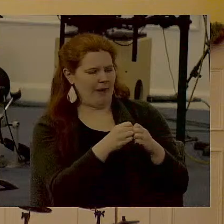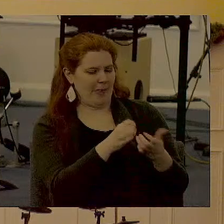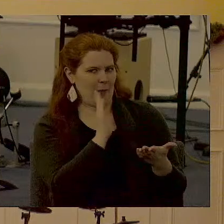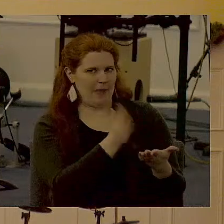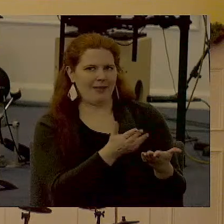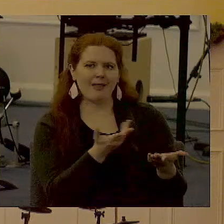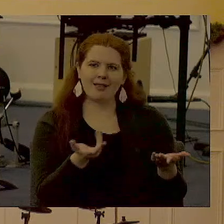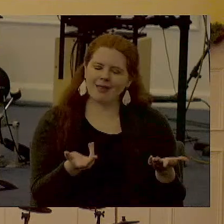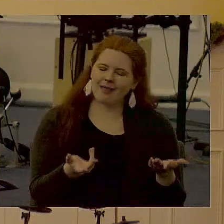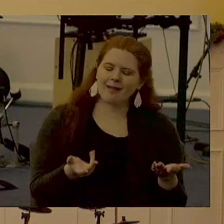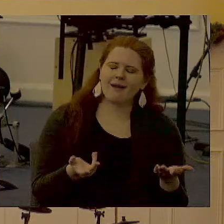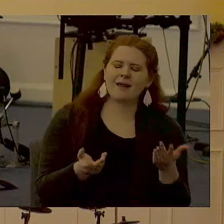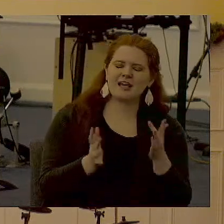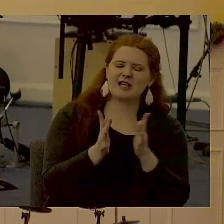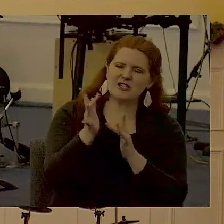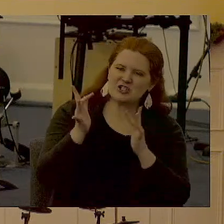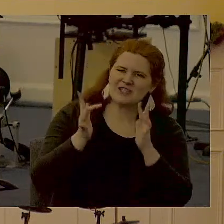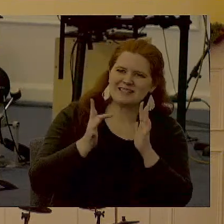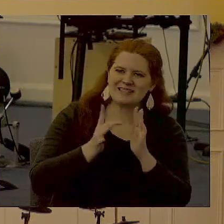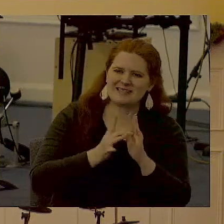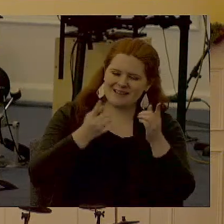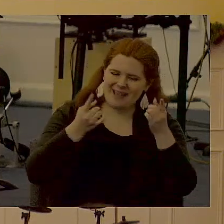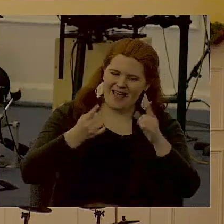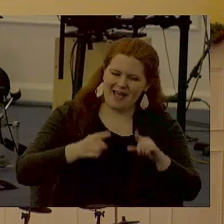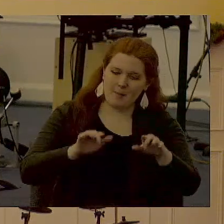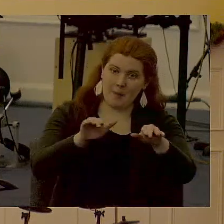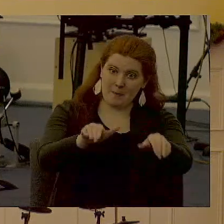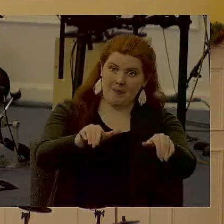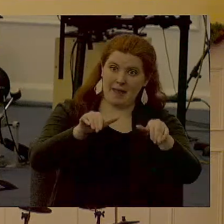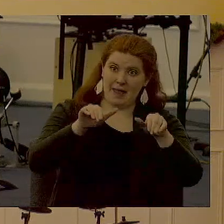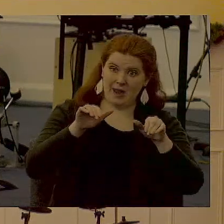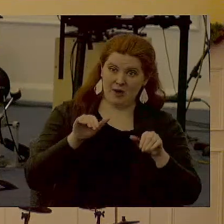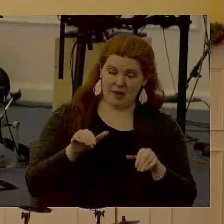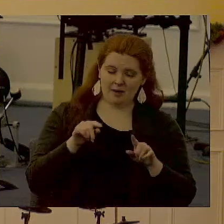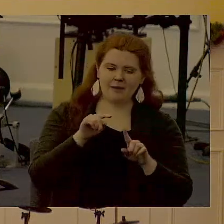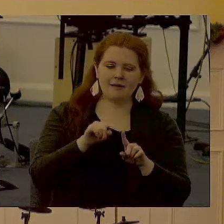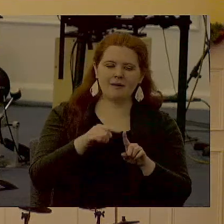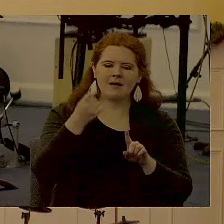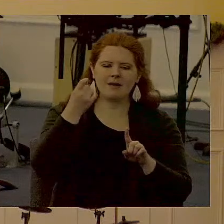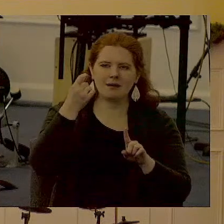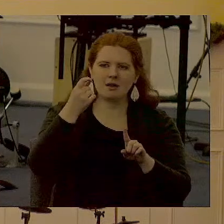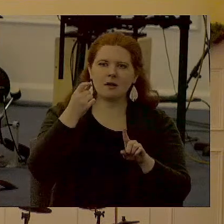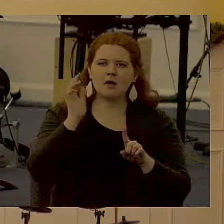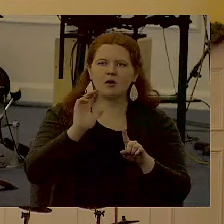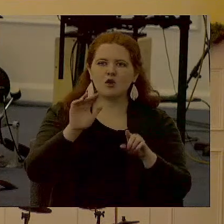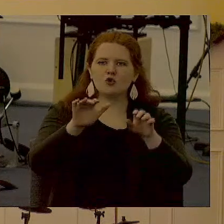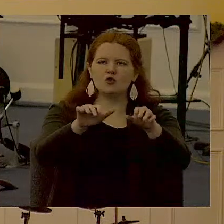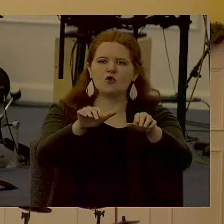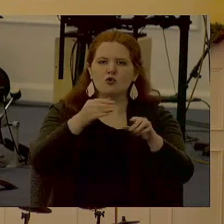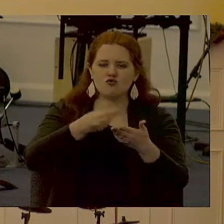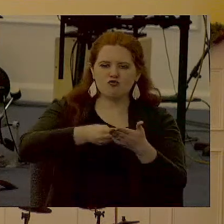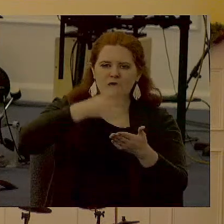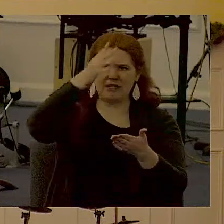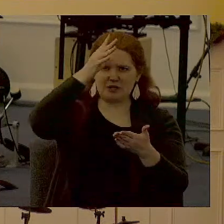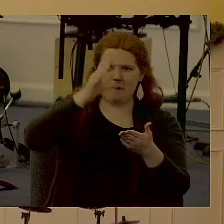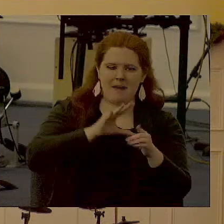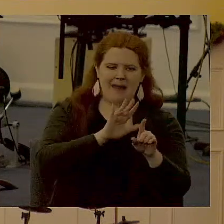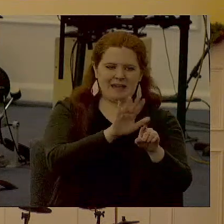We could go to the fact that Jesus, when he is buried, we're told, in the tomb of a rich